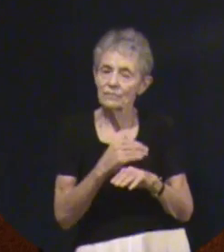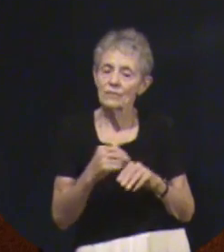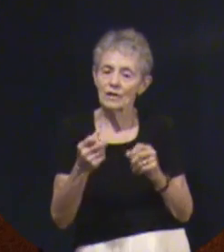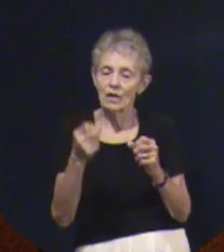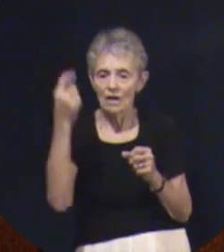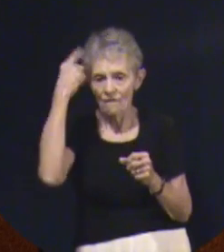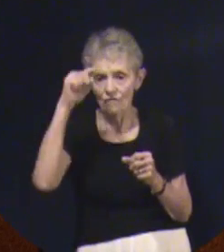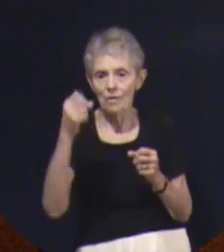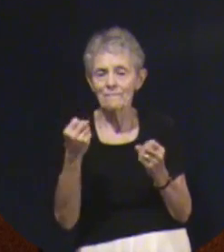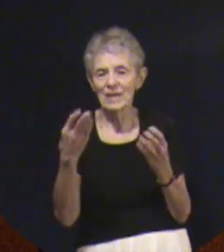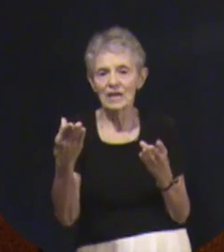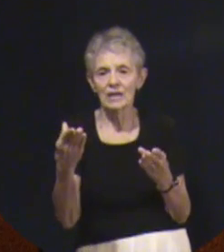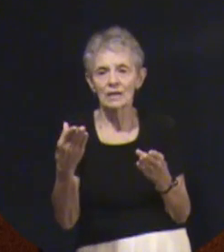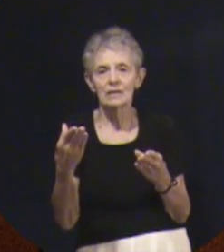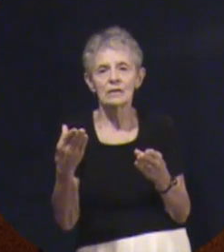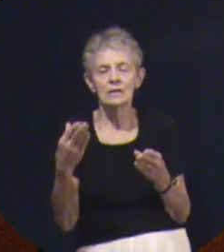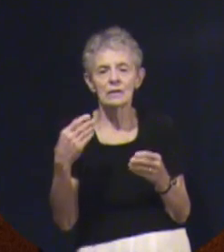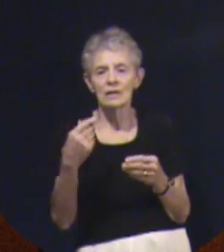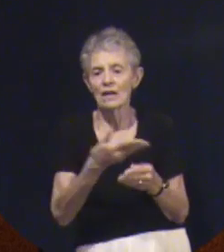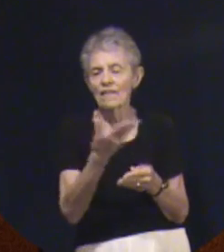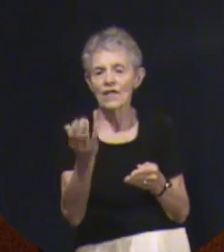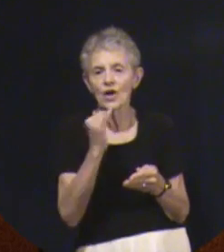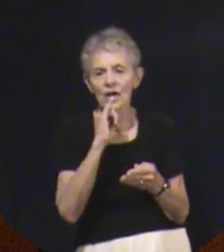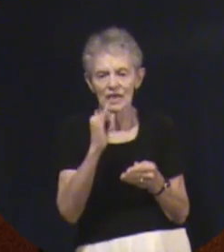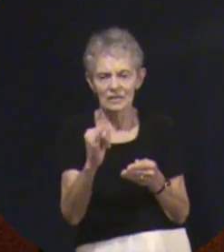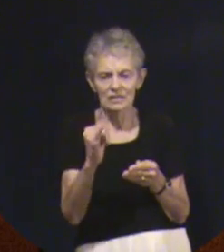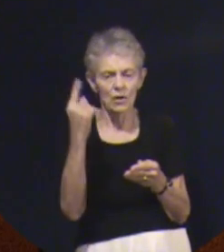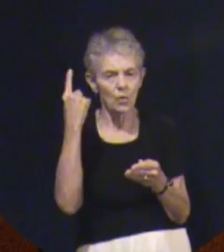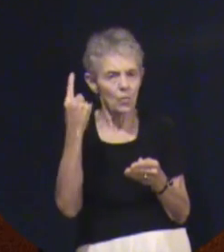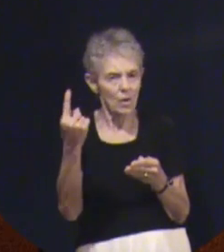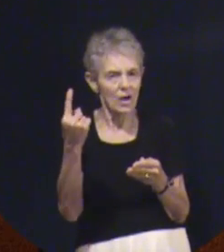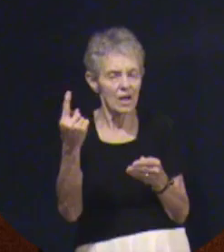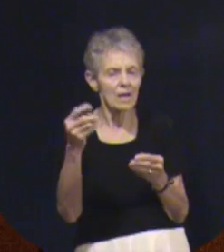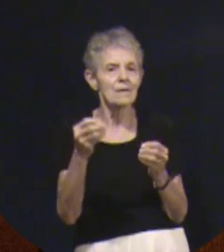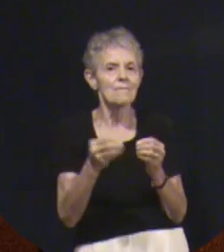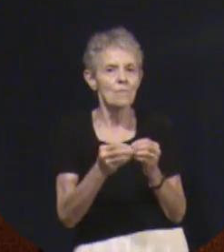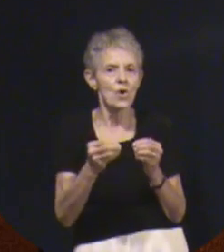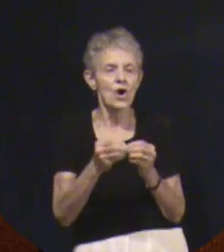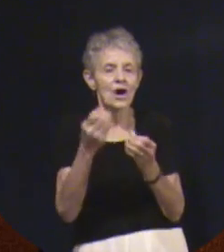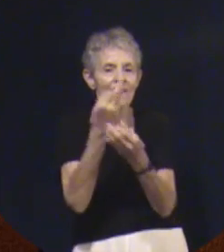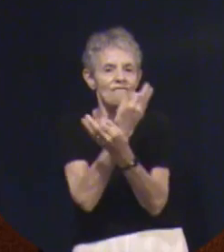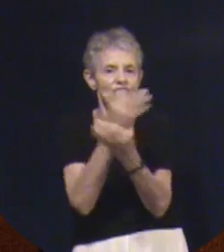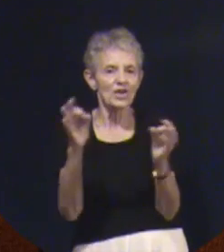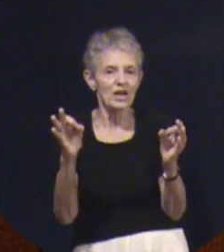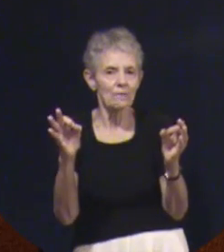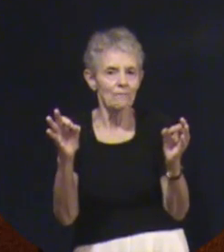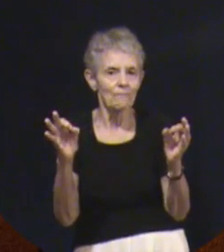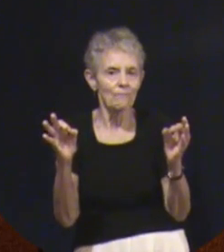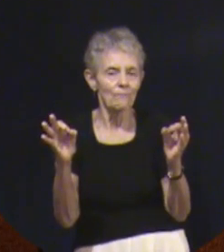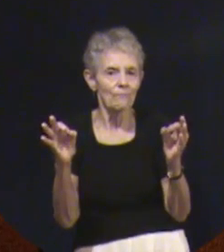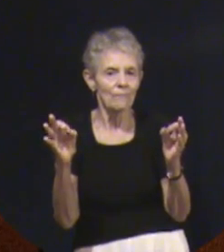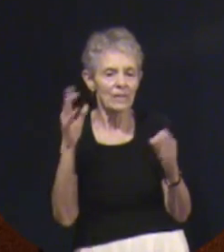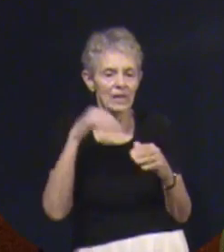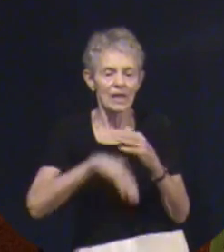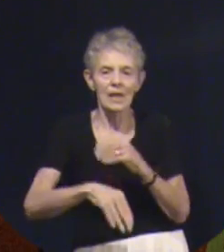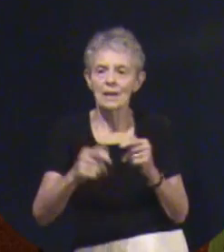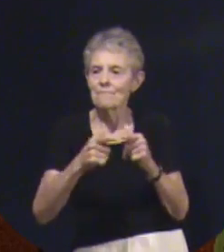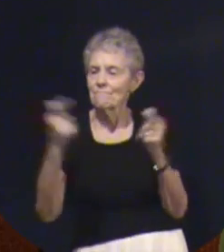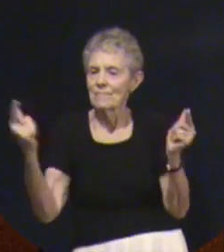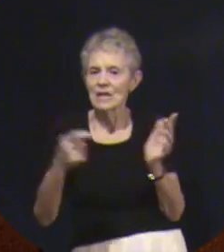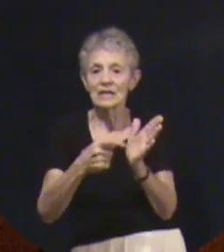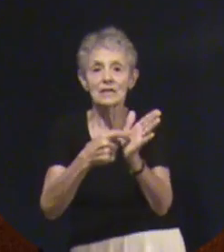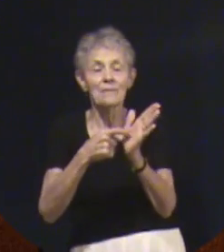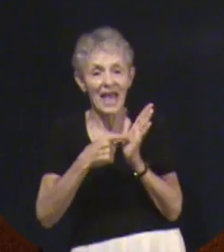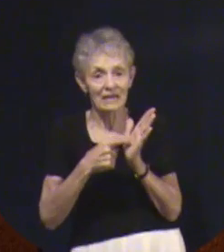For many of us, there is one more freedom in big demand,